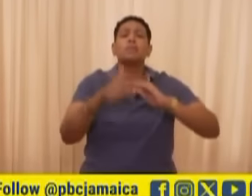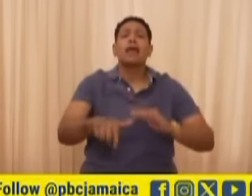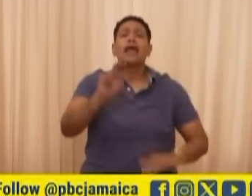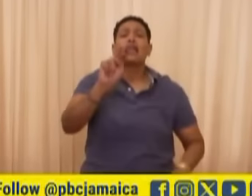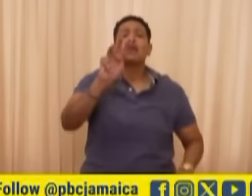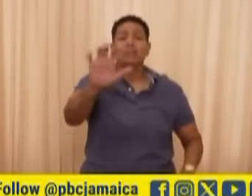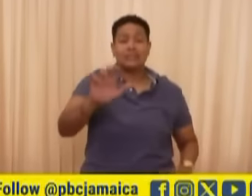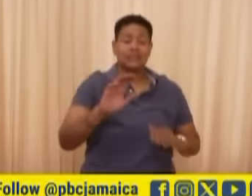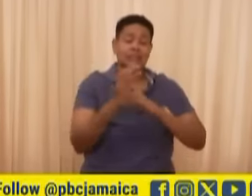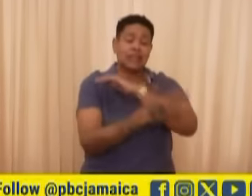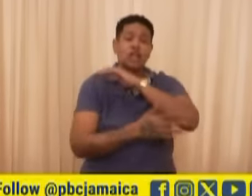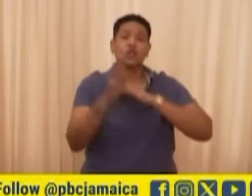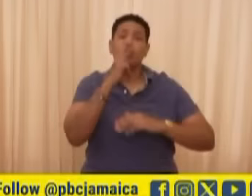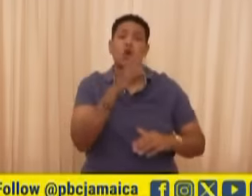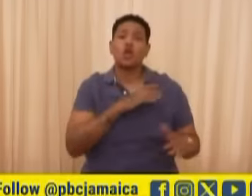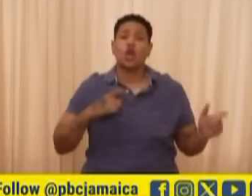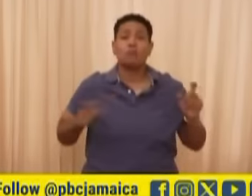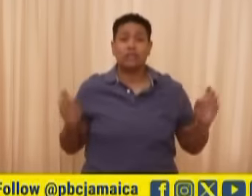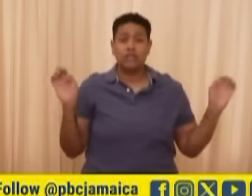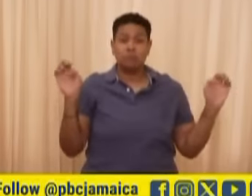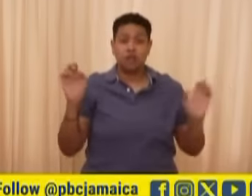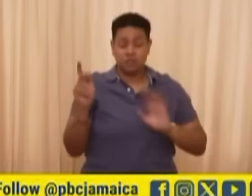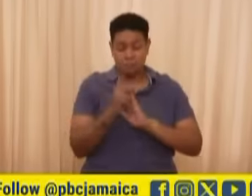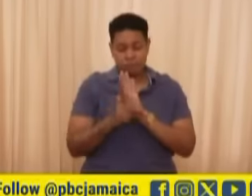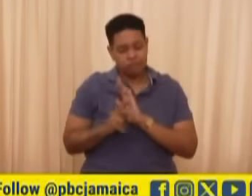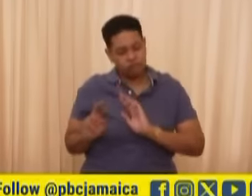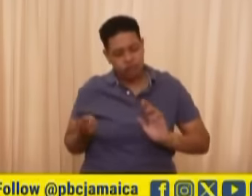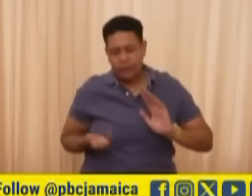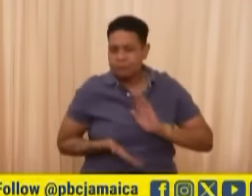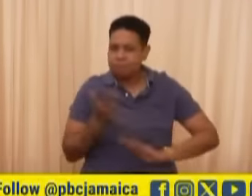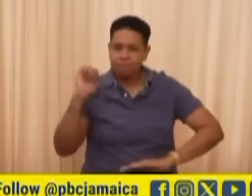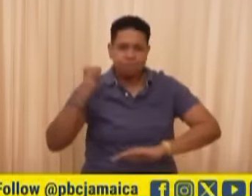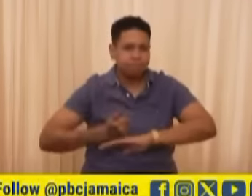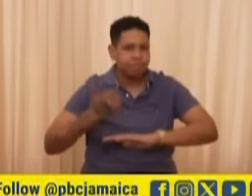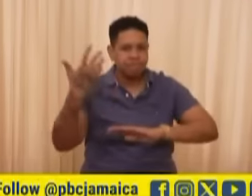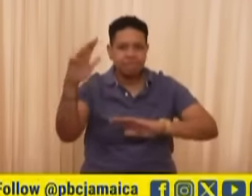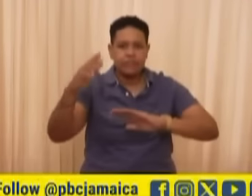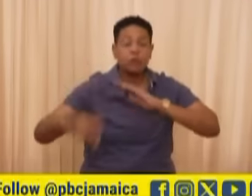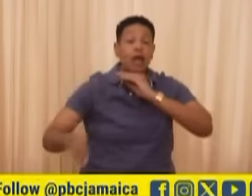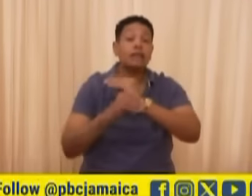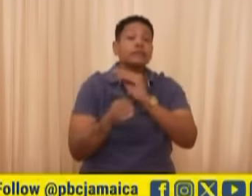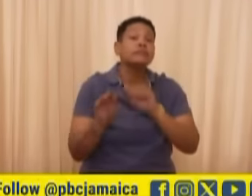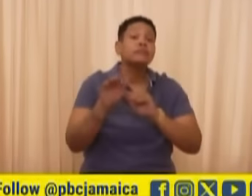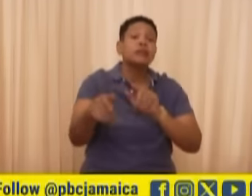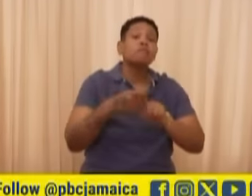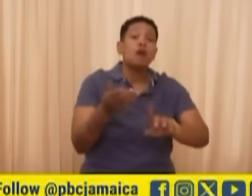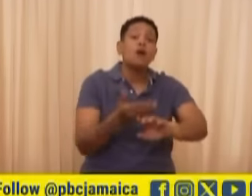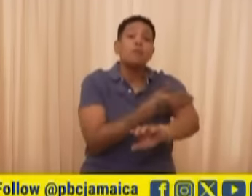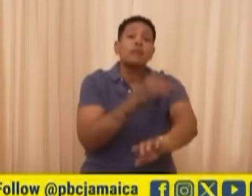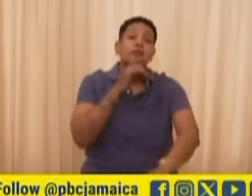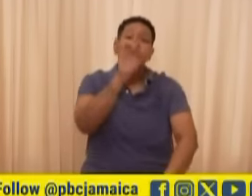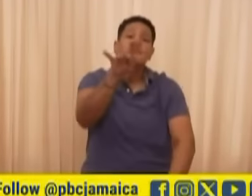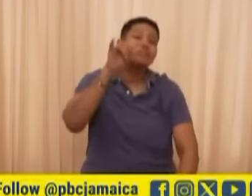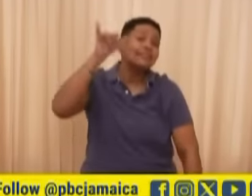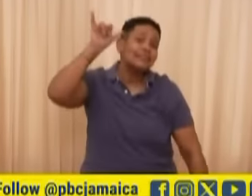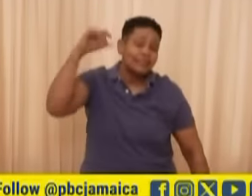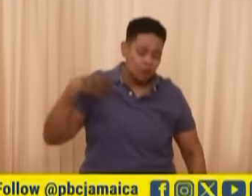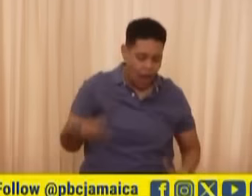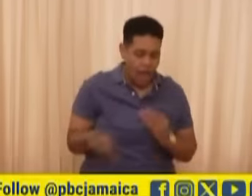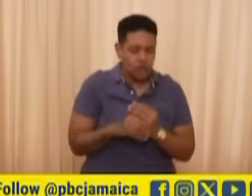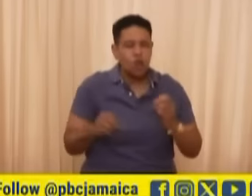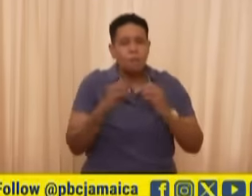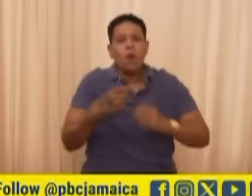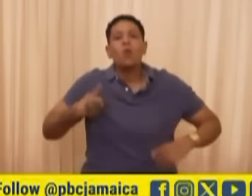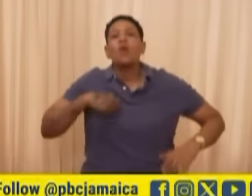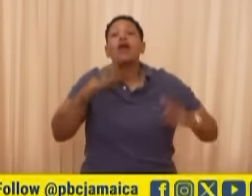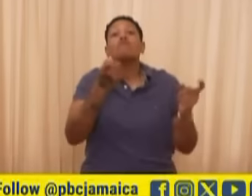NWC's emergency protocols are now all in place. We have taken an additional step from the updates which were provided yesterday. We